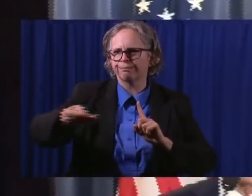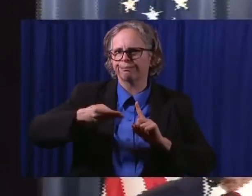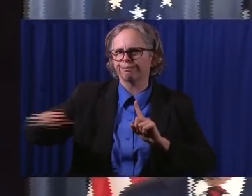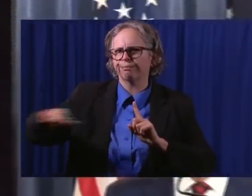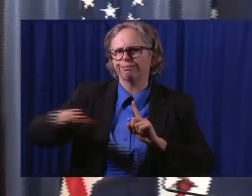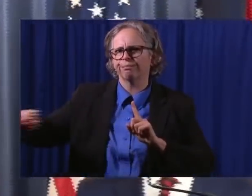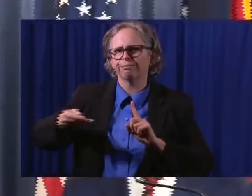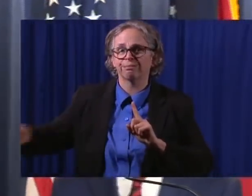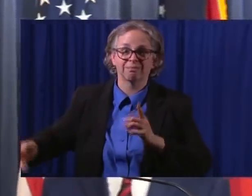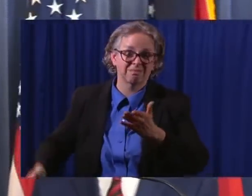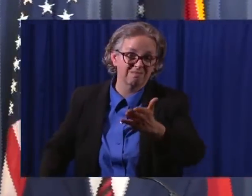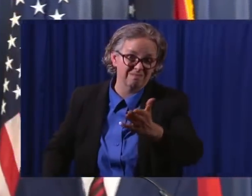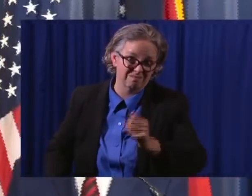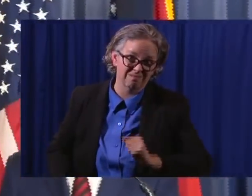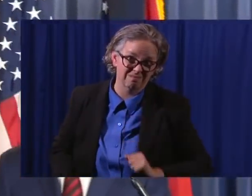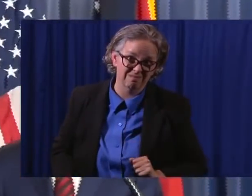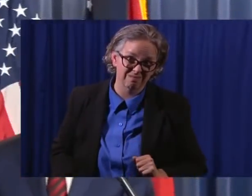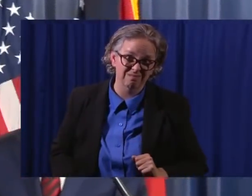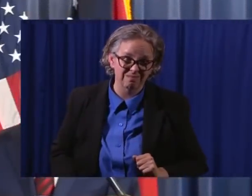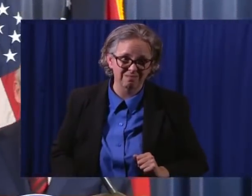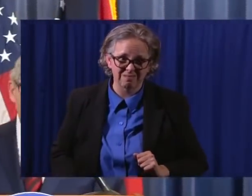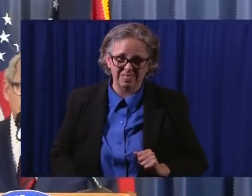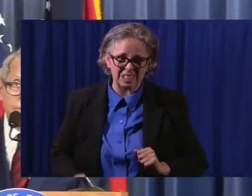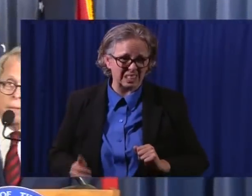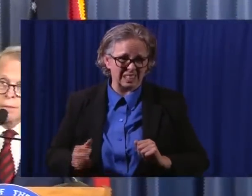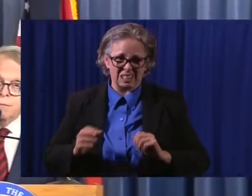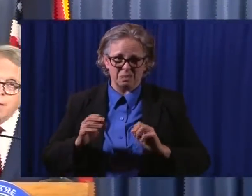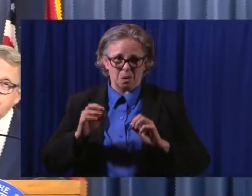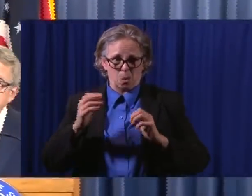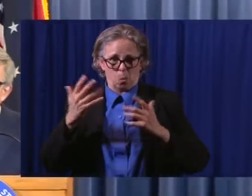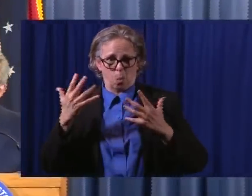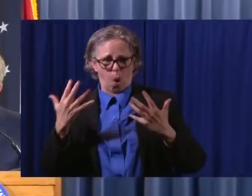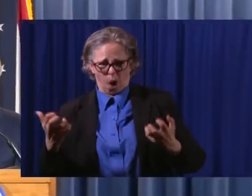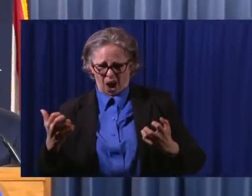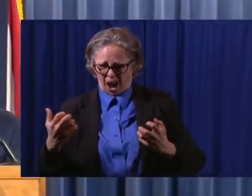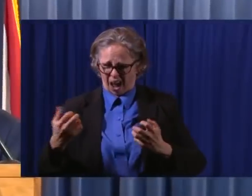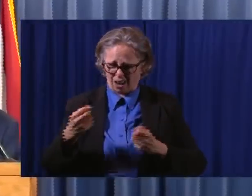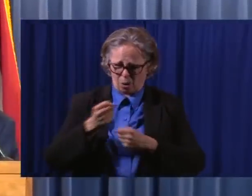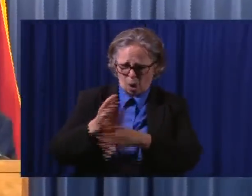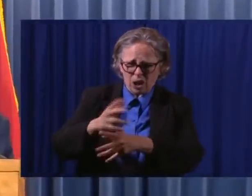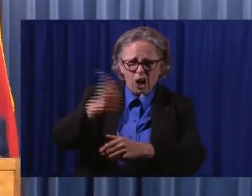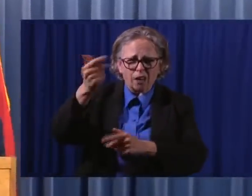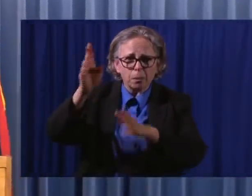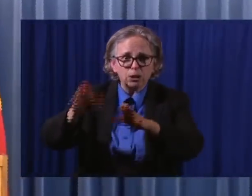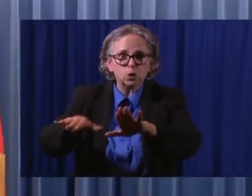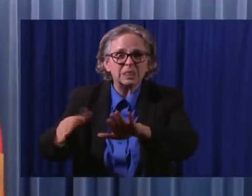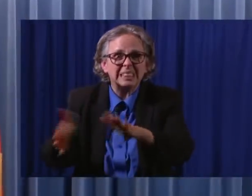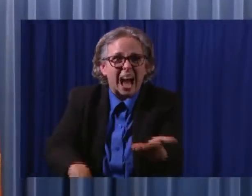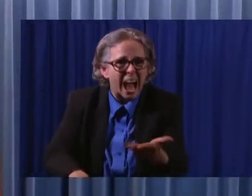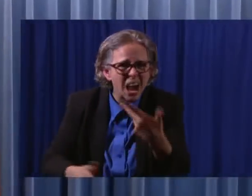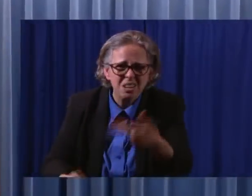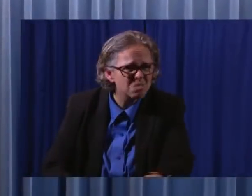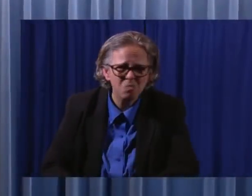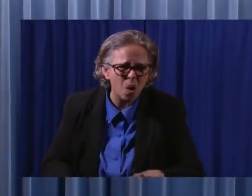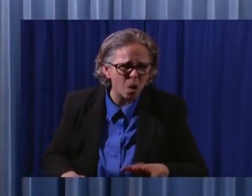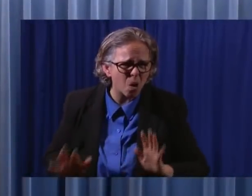think they're invincible, no one wants to hurt somebody else and give that to somebody else.